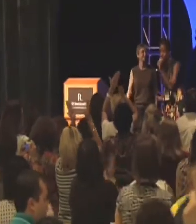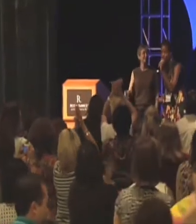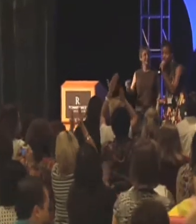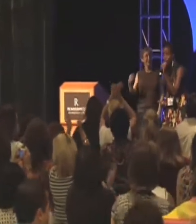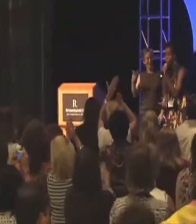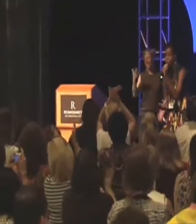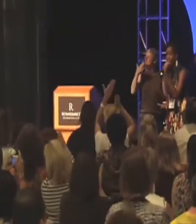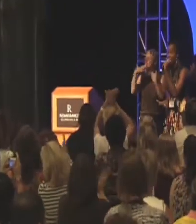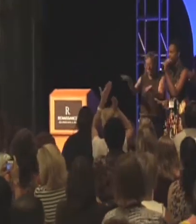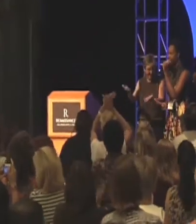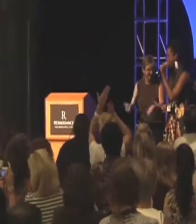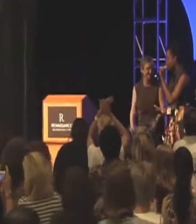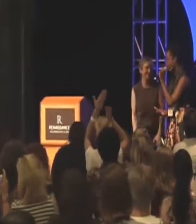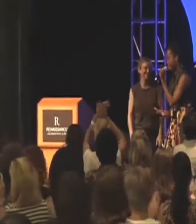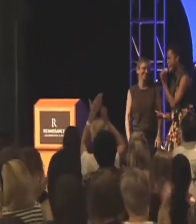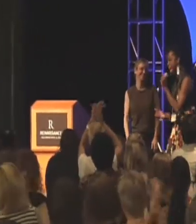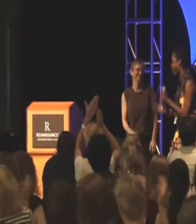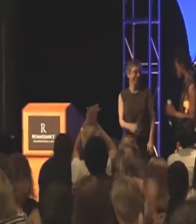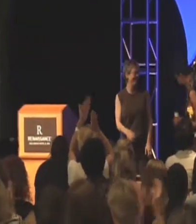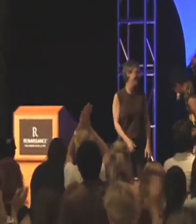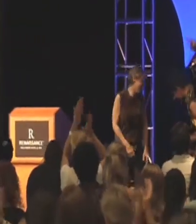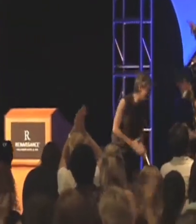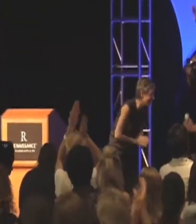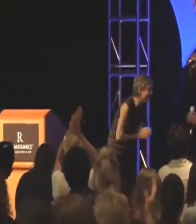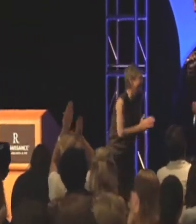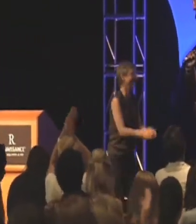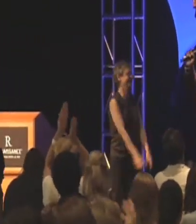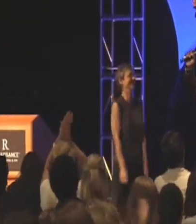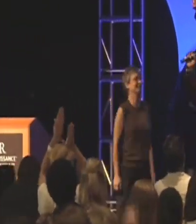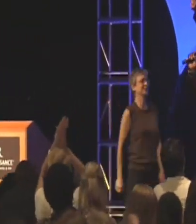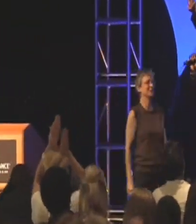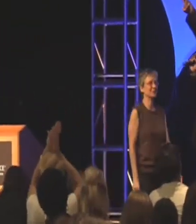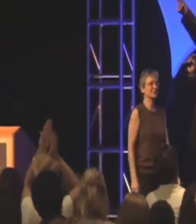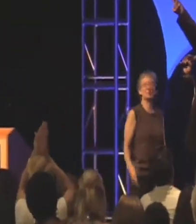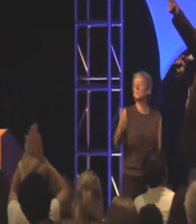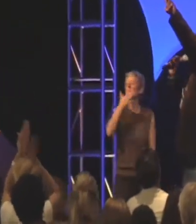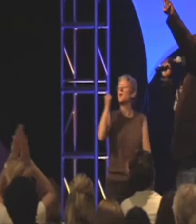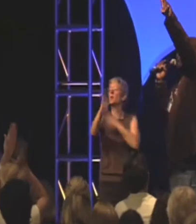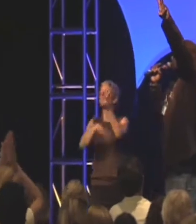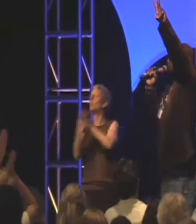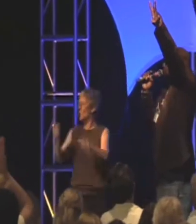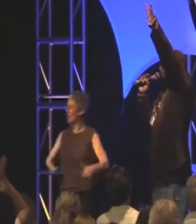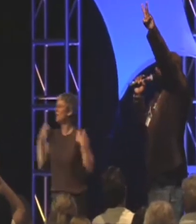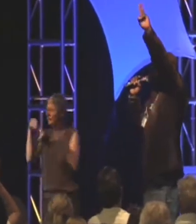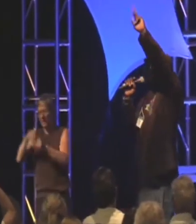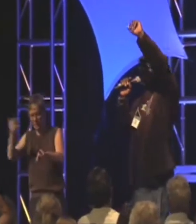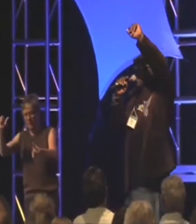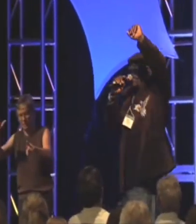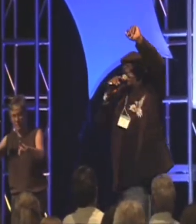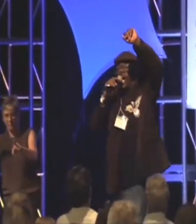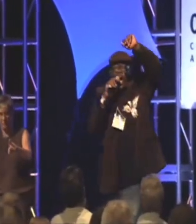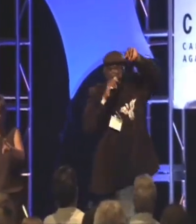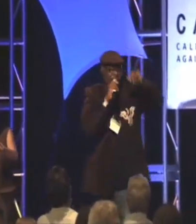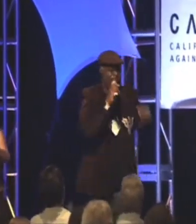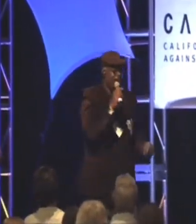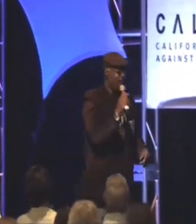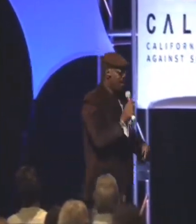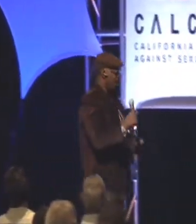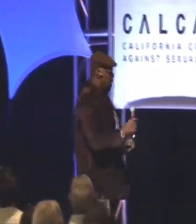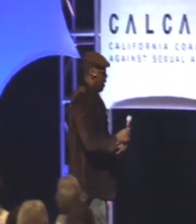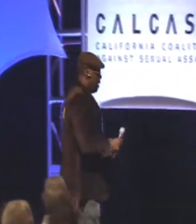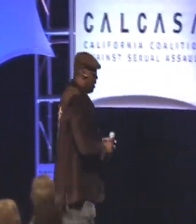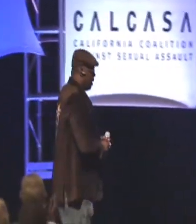Thank you. Lady Tassie. Thank Build a better world we want to live in. Y'all have a good time.